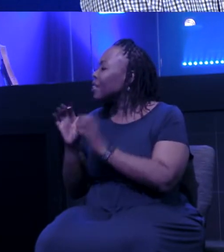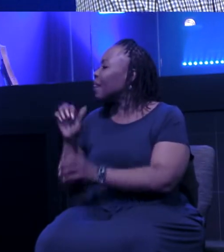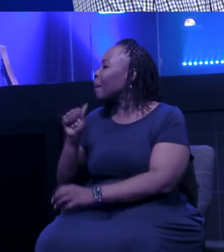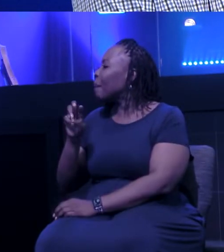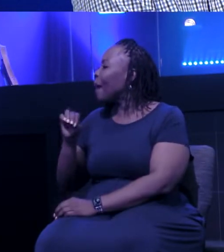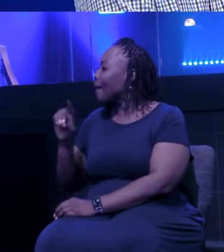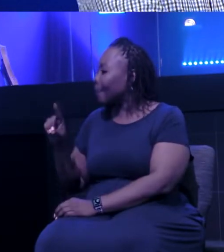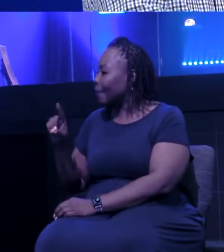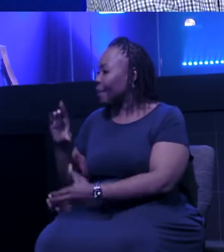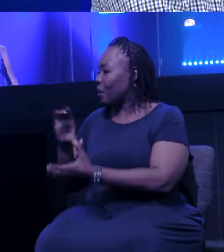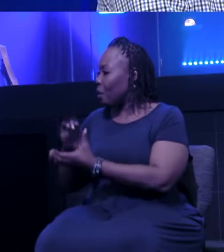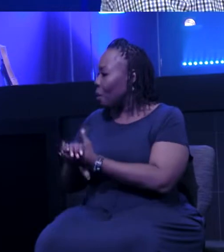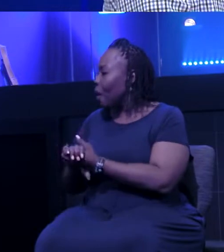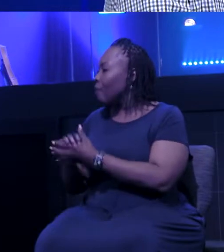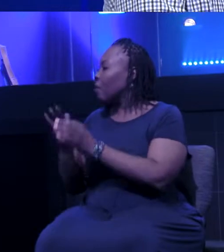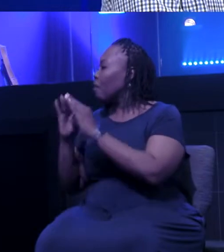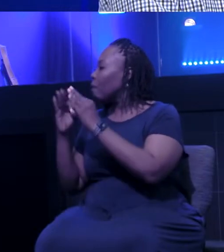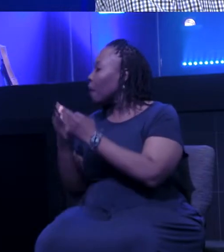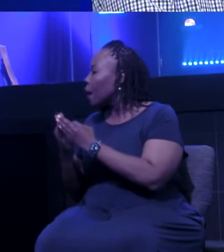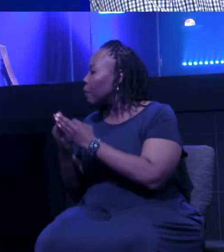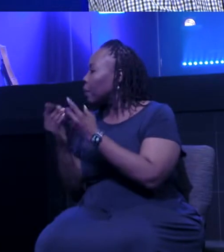family, that this just happened,